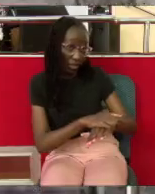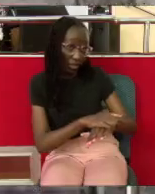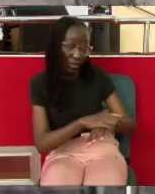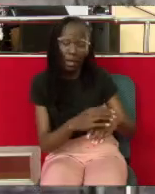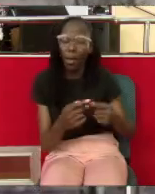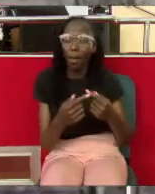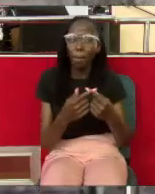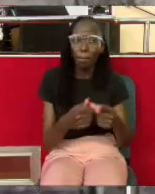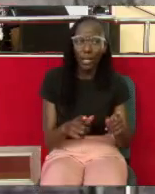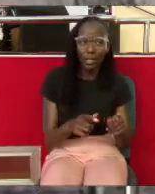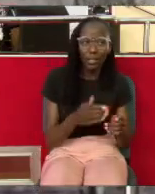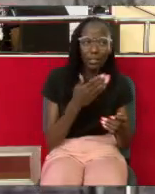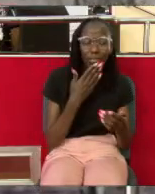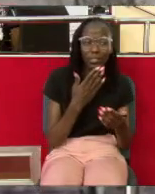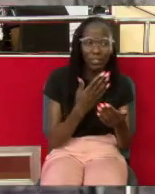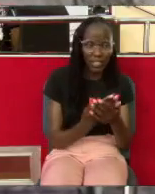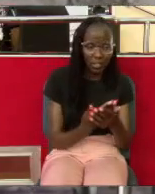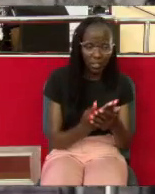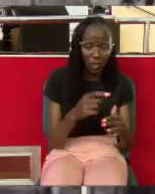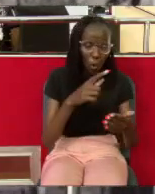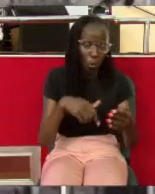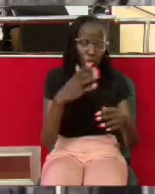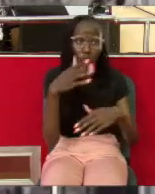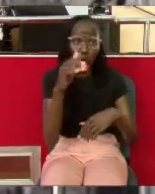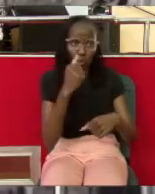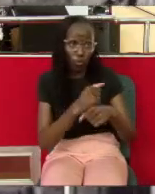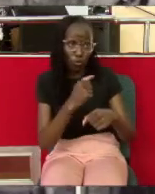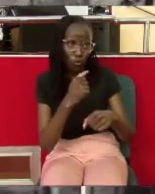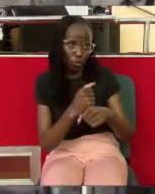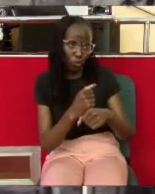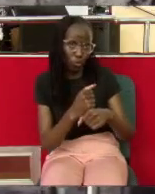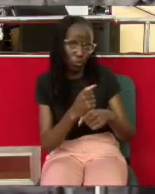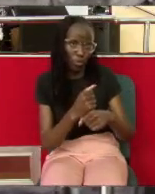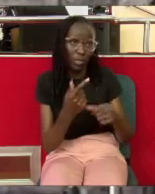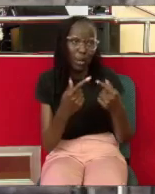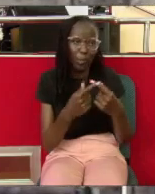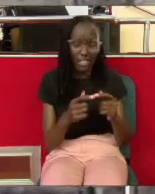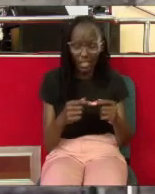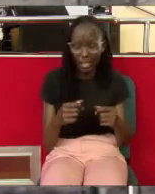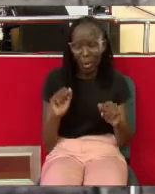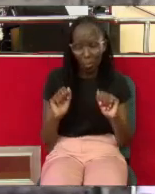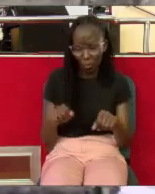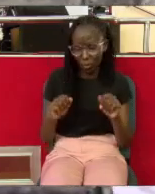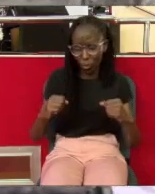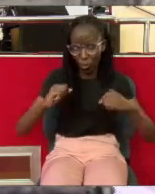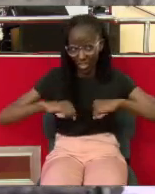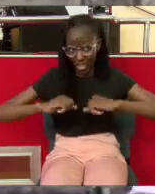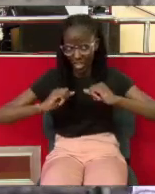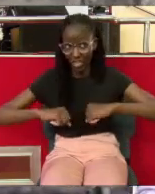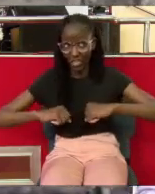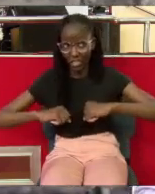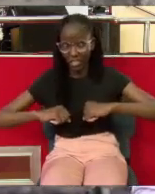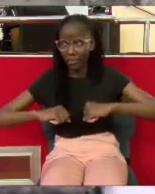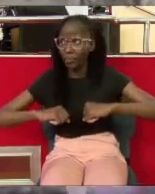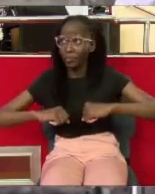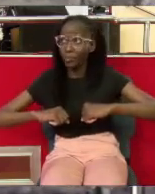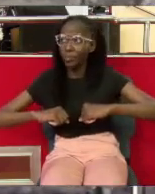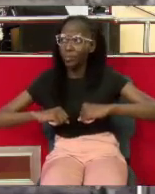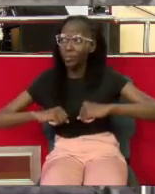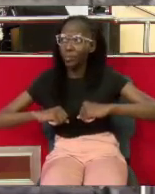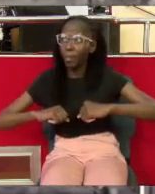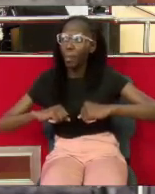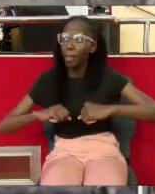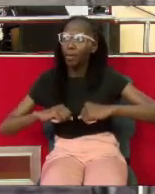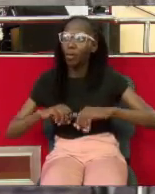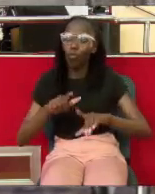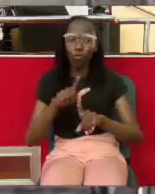has done. Yani shukrani kwa kile Mungu amefanya. But if you are to agree with all the authors in that book for the book, lakini